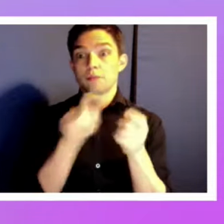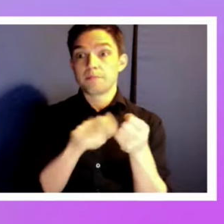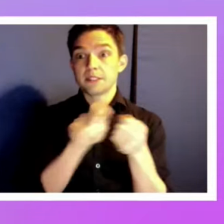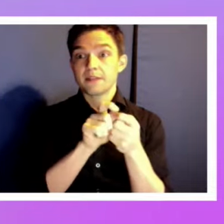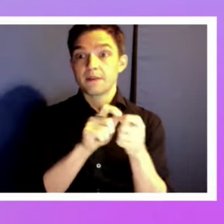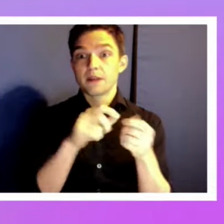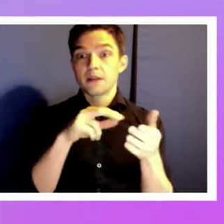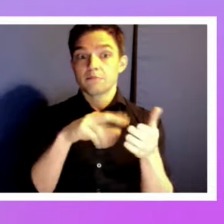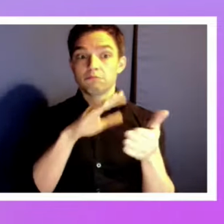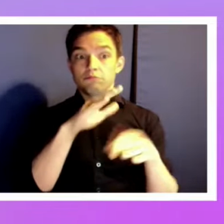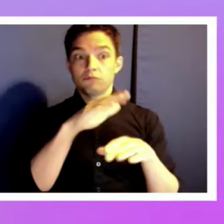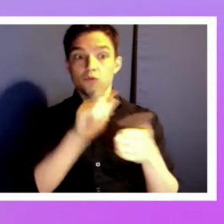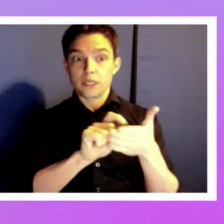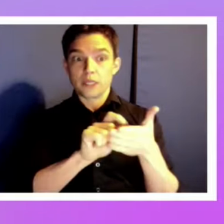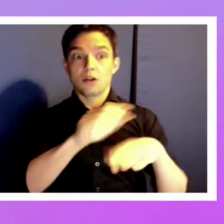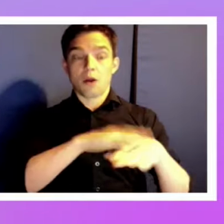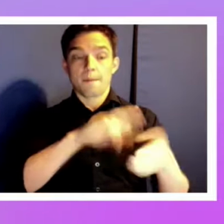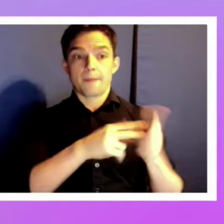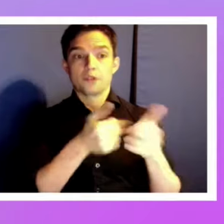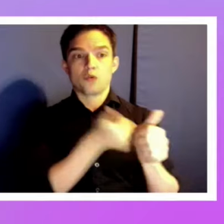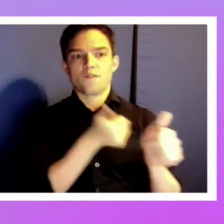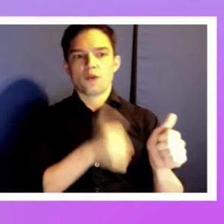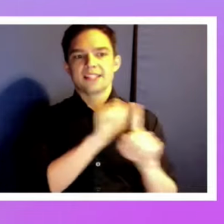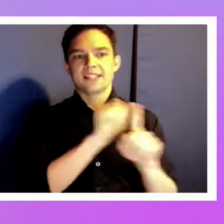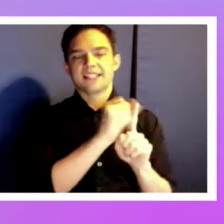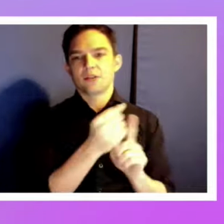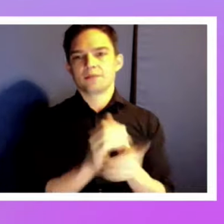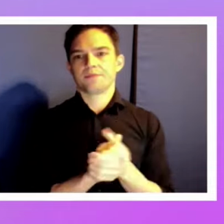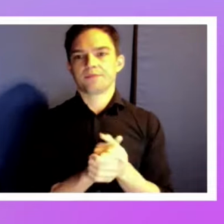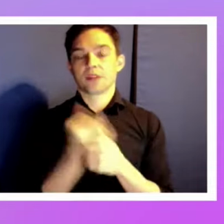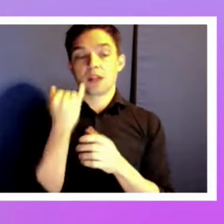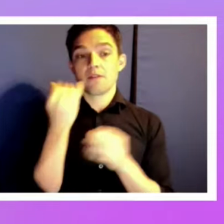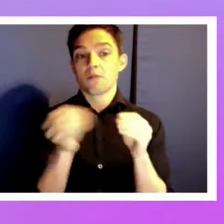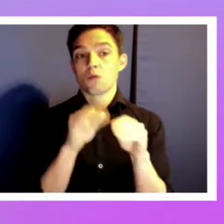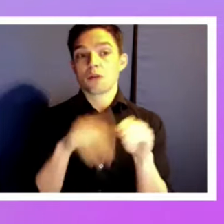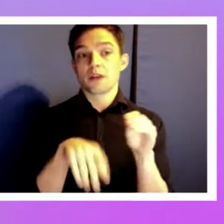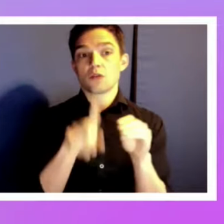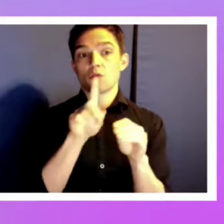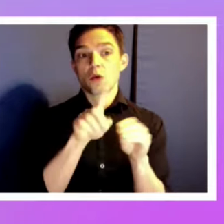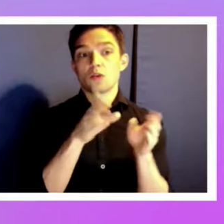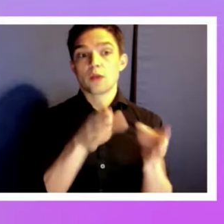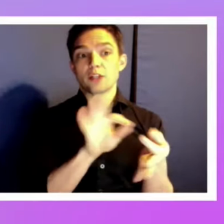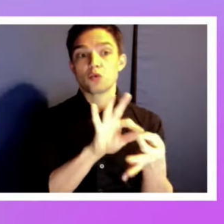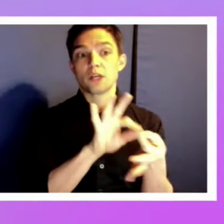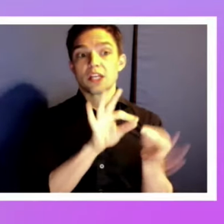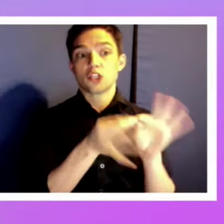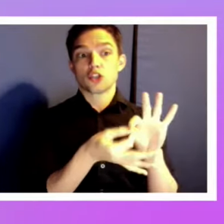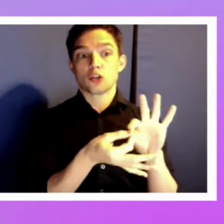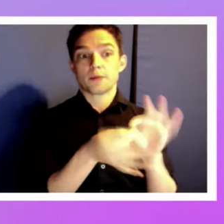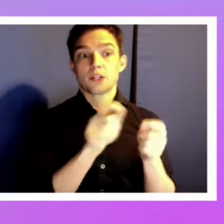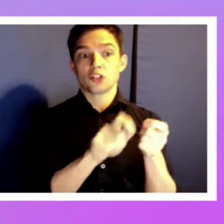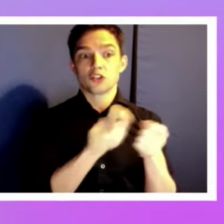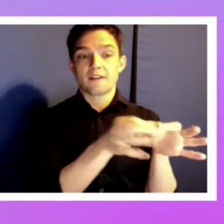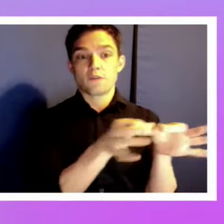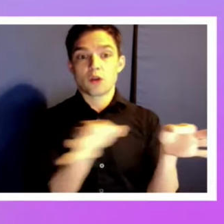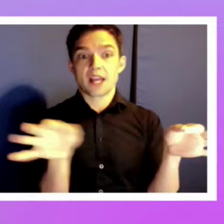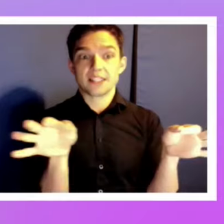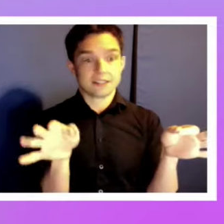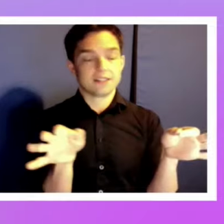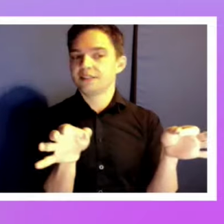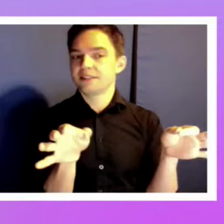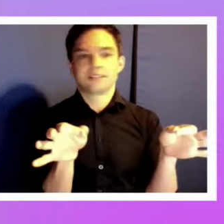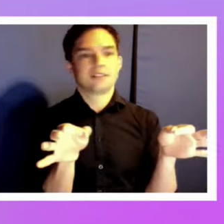avoid those scenarios. If there is more than one way to interpret a particular phrase, it is not